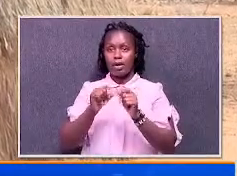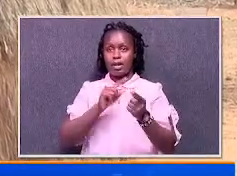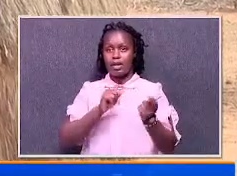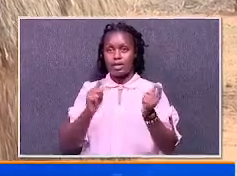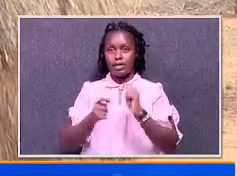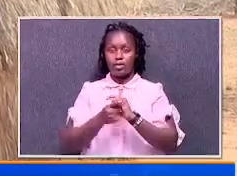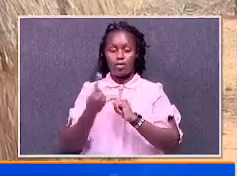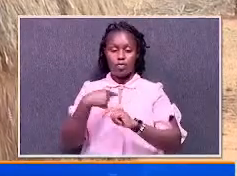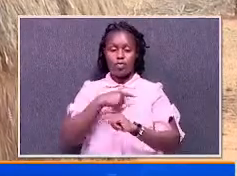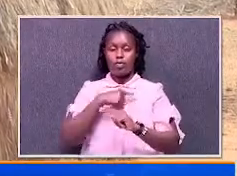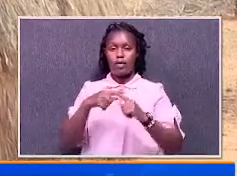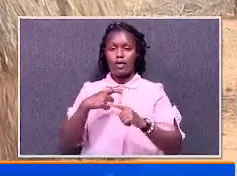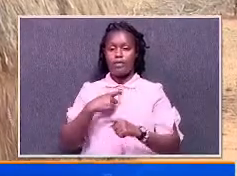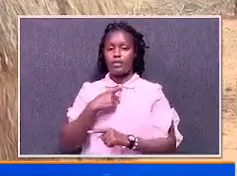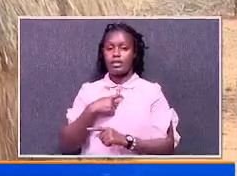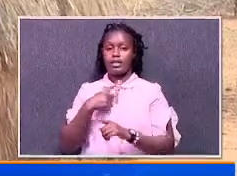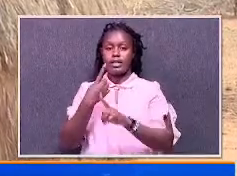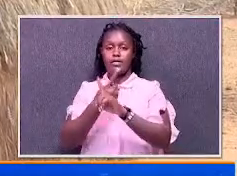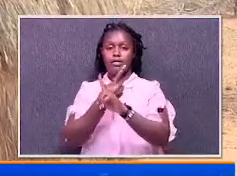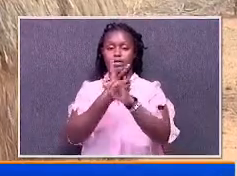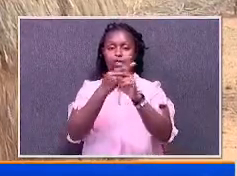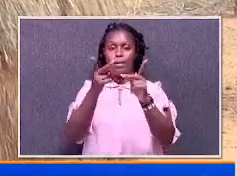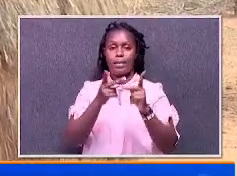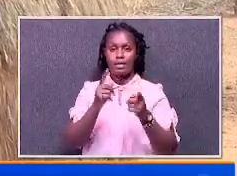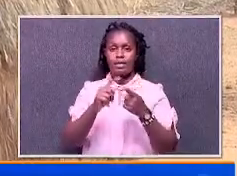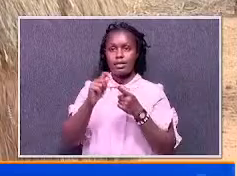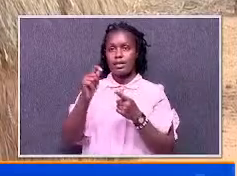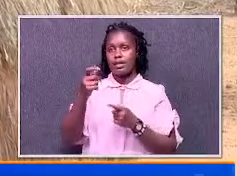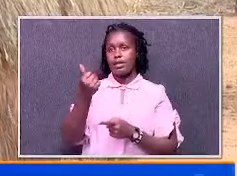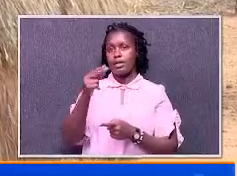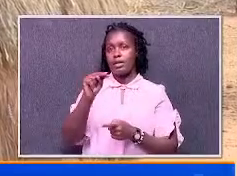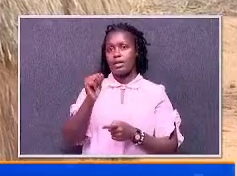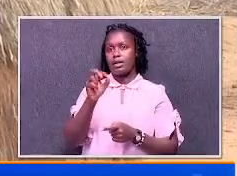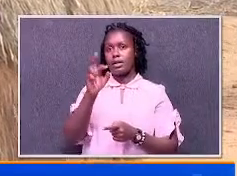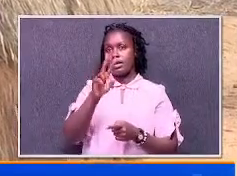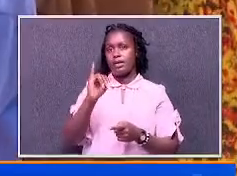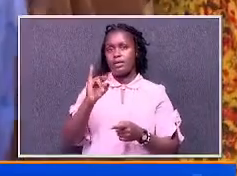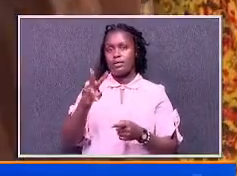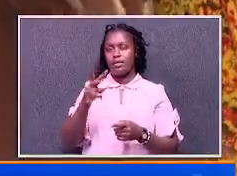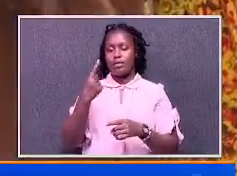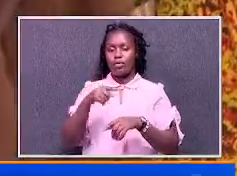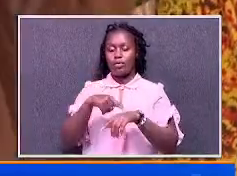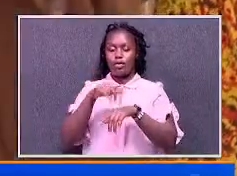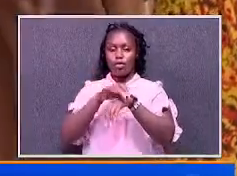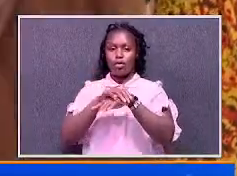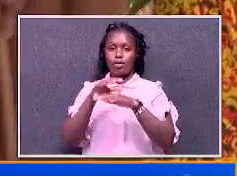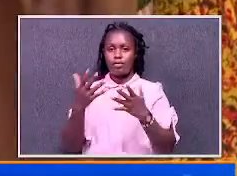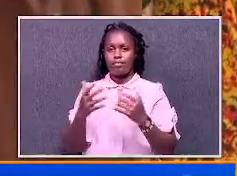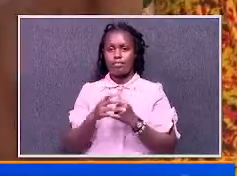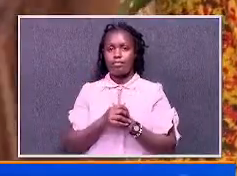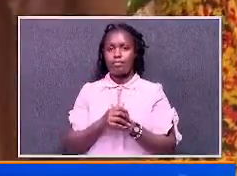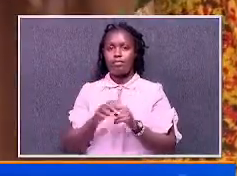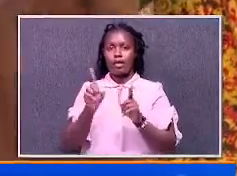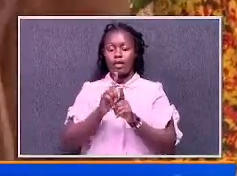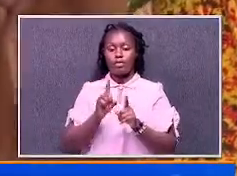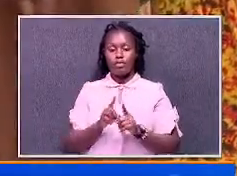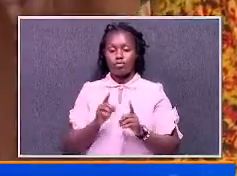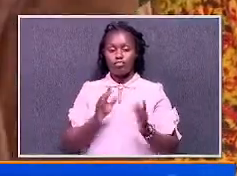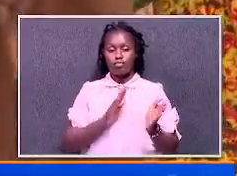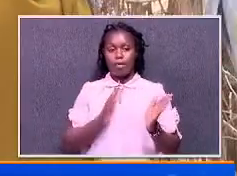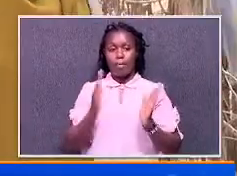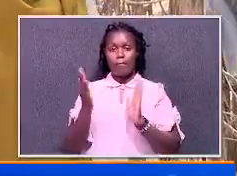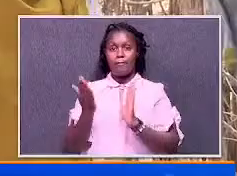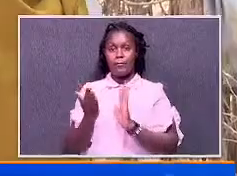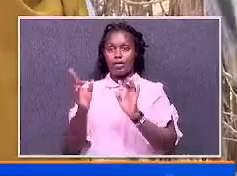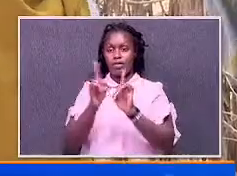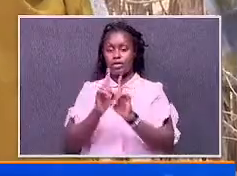we traversed different constituencies in Tana River County, and this is what we found out. As we approach the village, we come across a